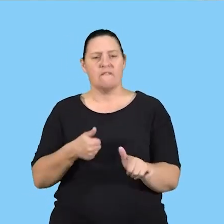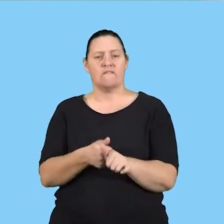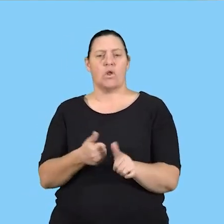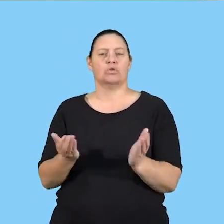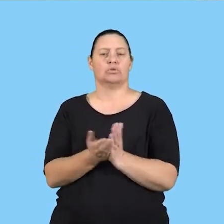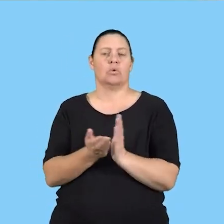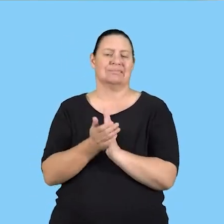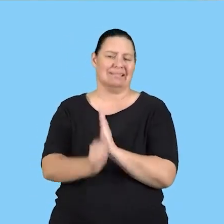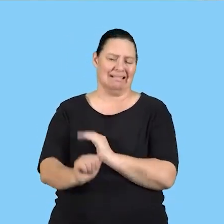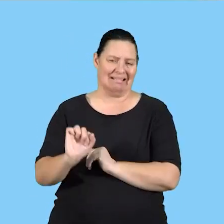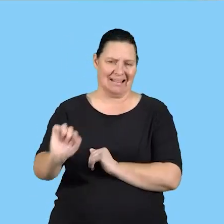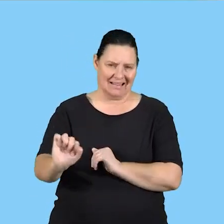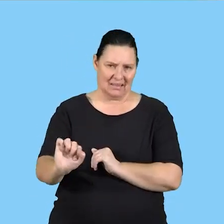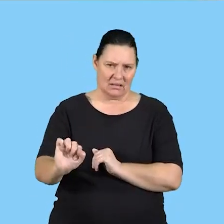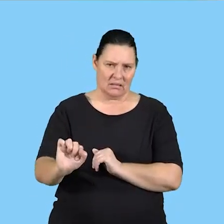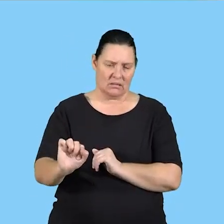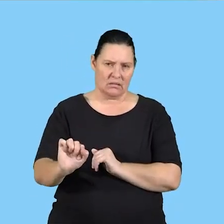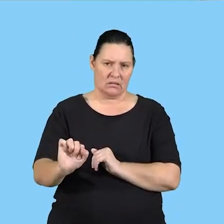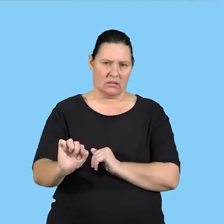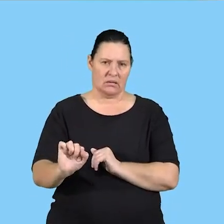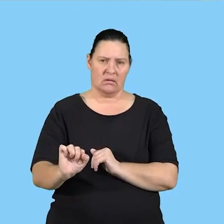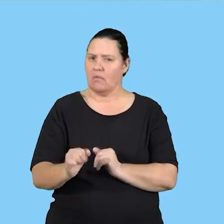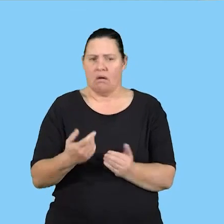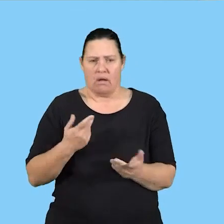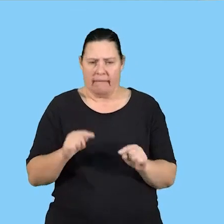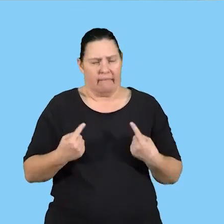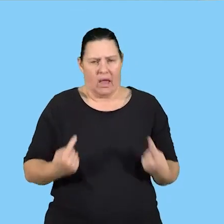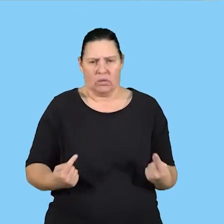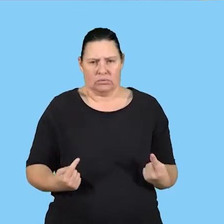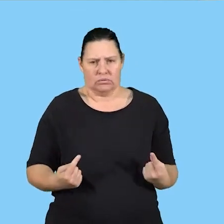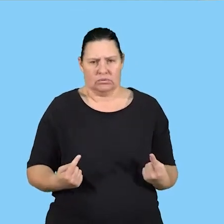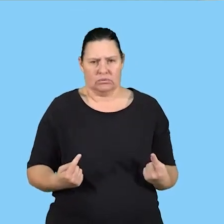the schools of skills, then the learner will not be able to